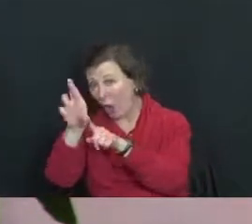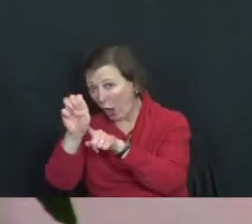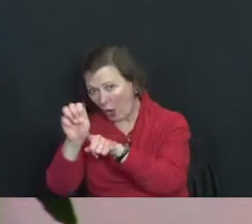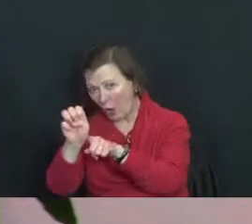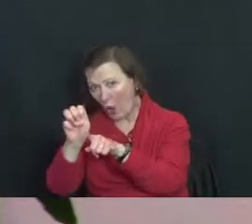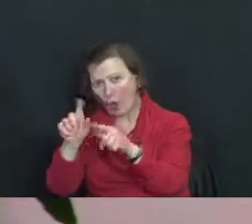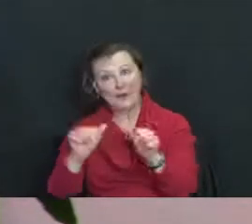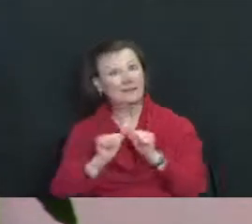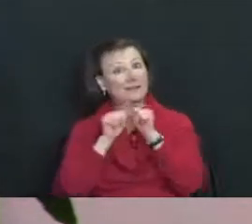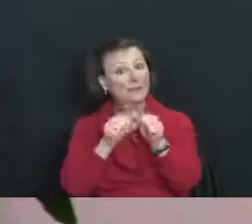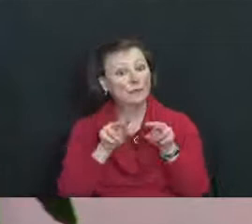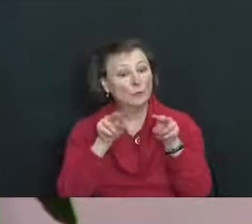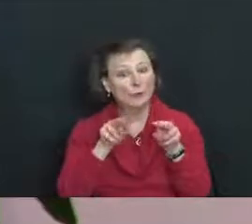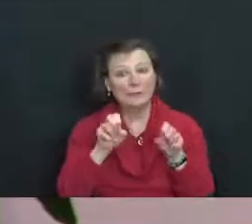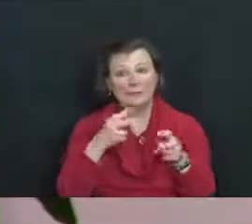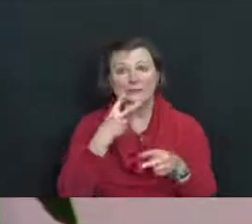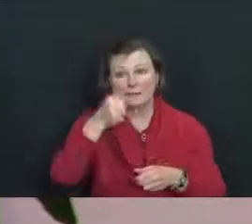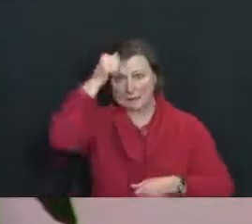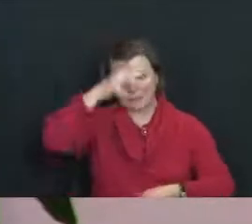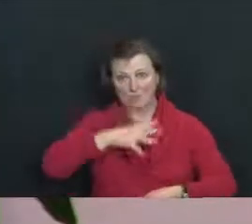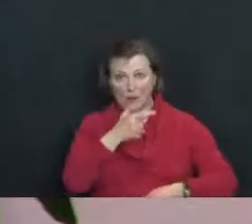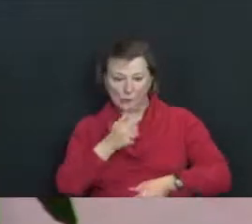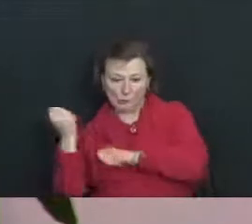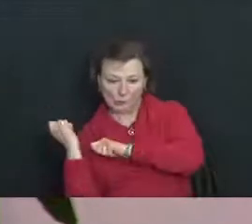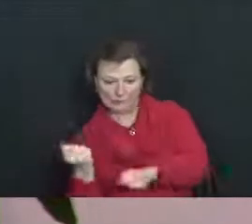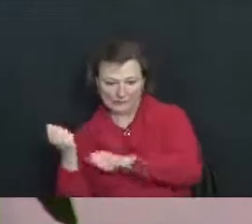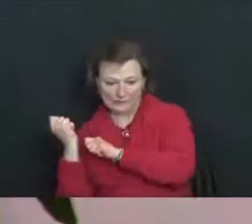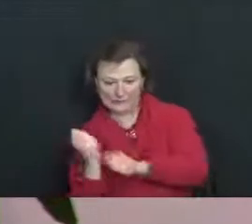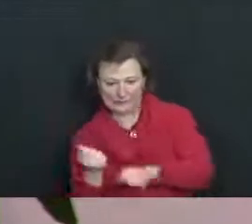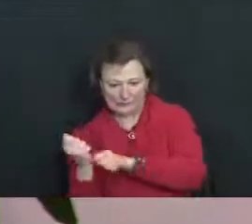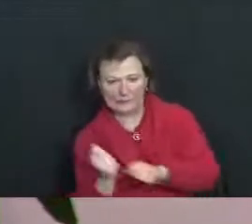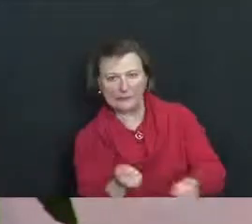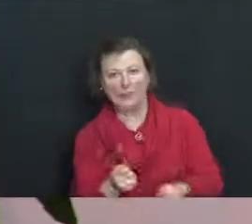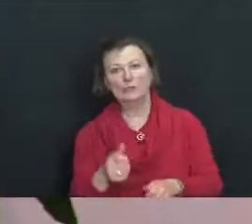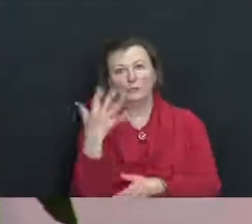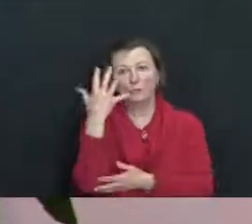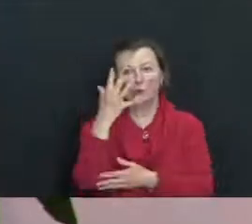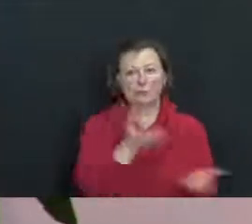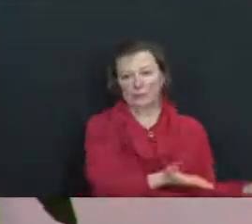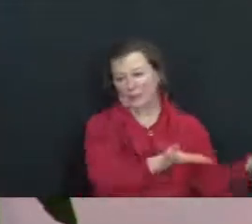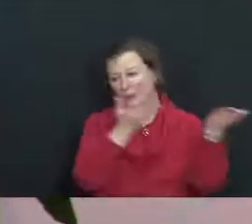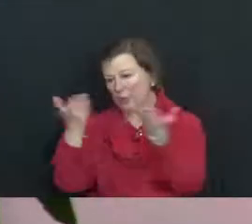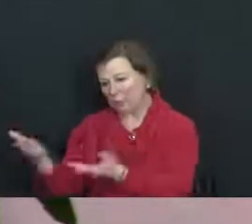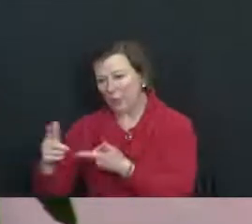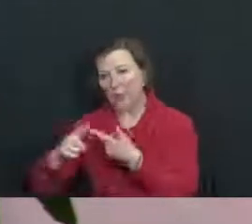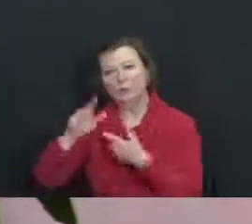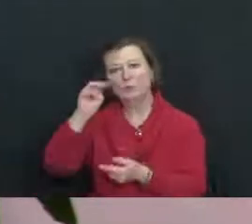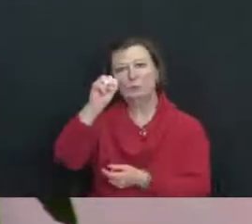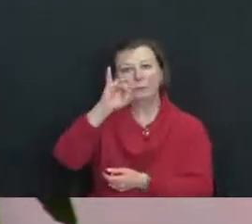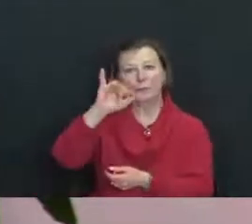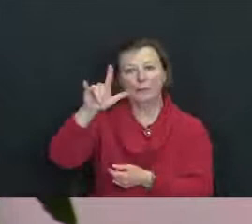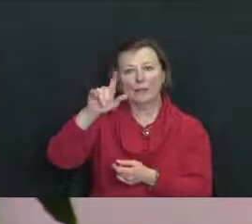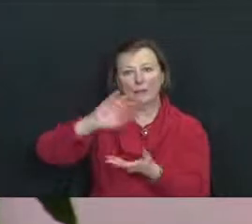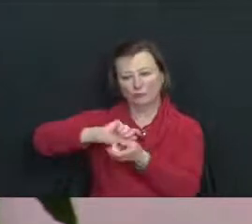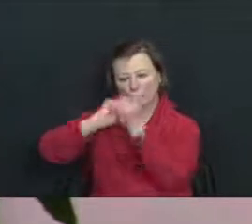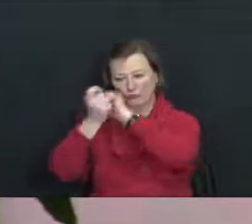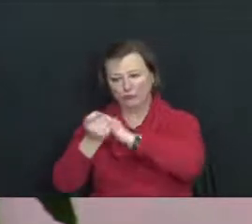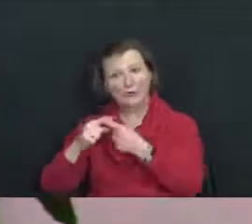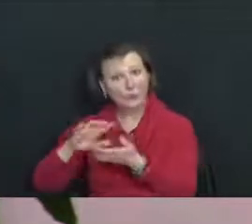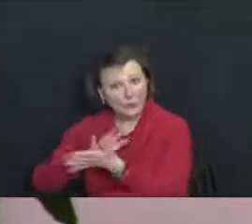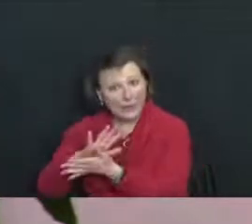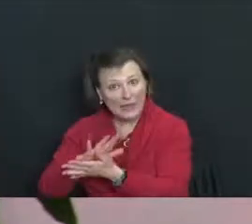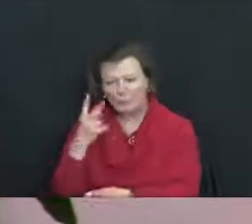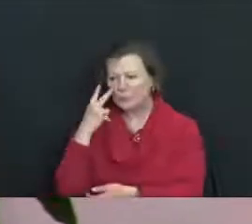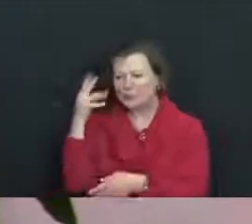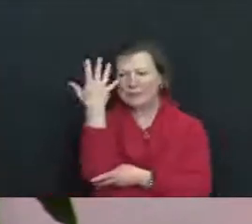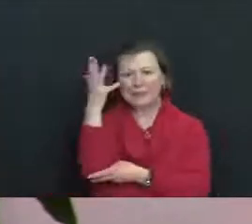look, we can see the logger who cut the tree and brought it to the mill to be transformed into paper. And we see the